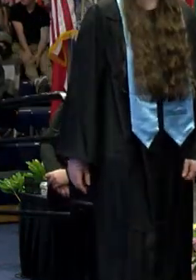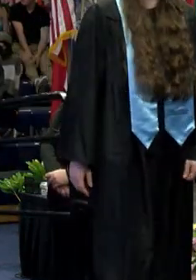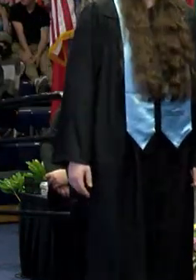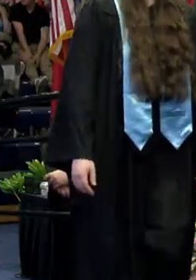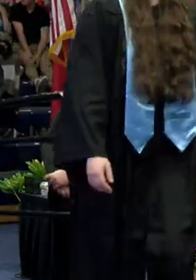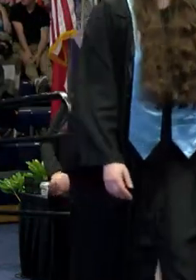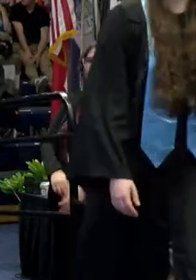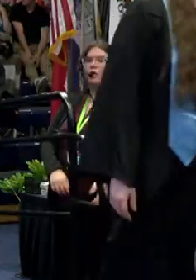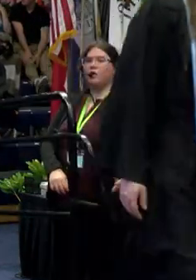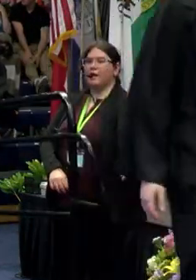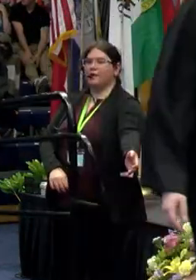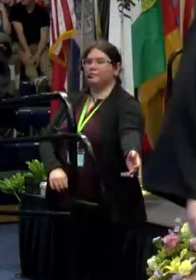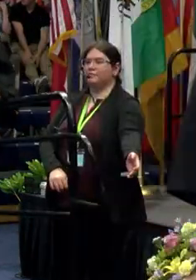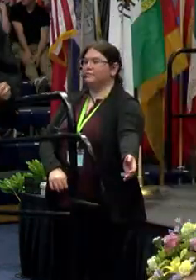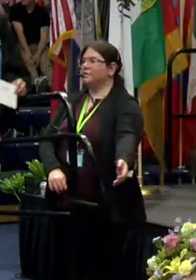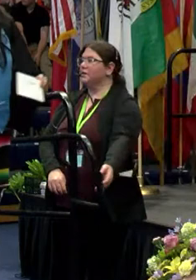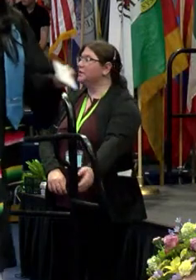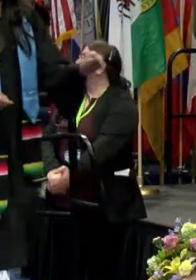Emma Paladin.